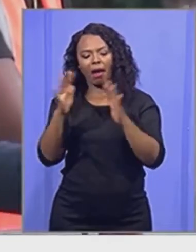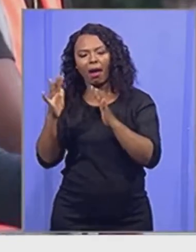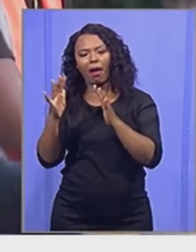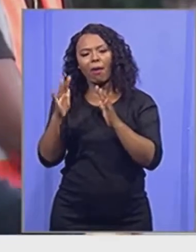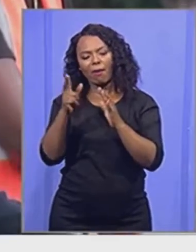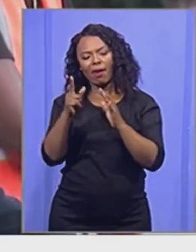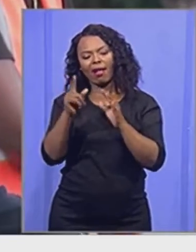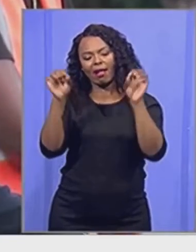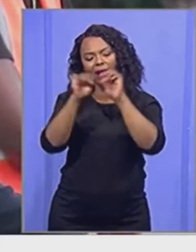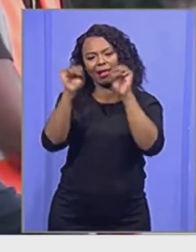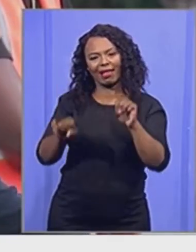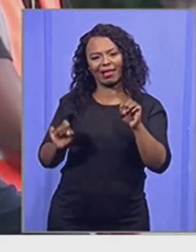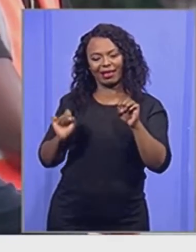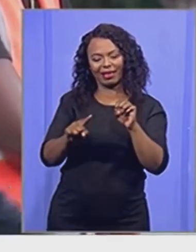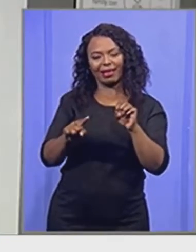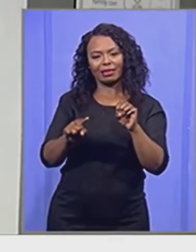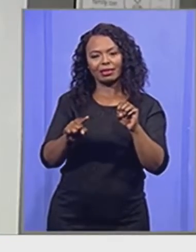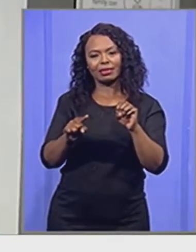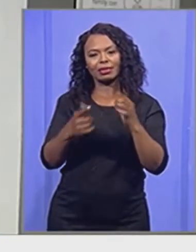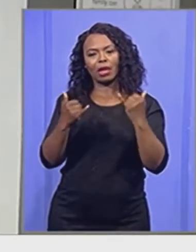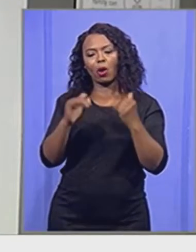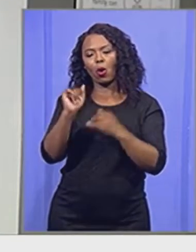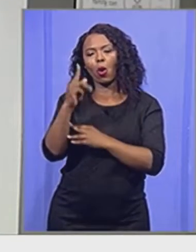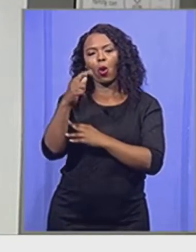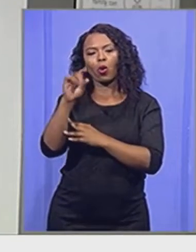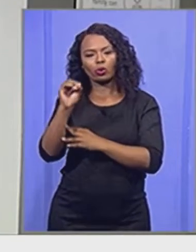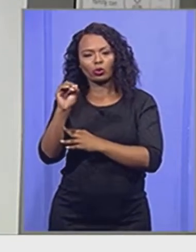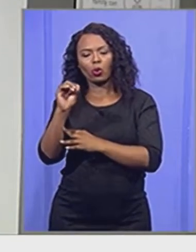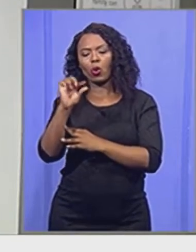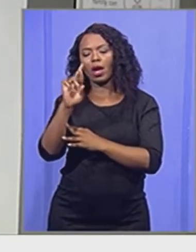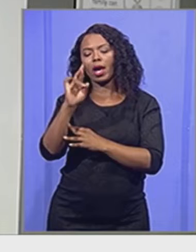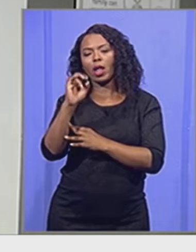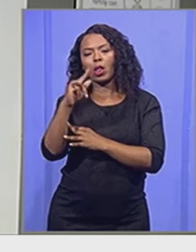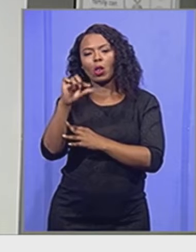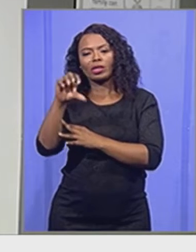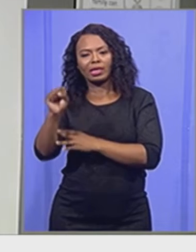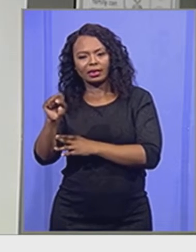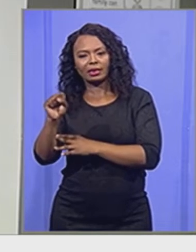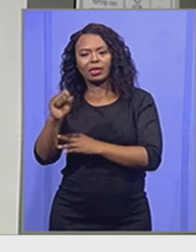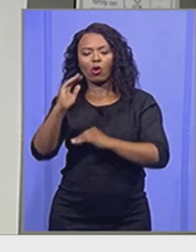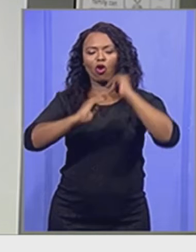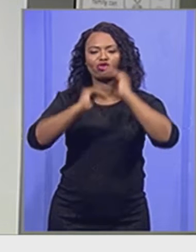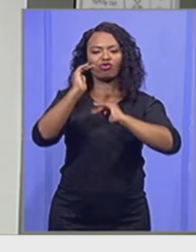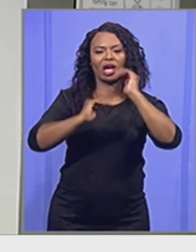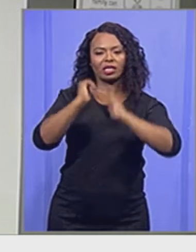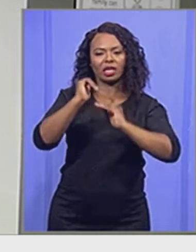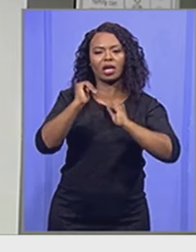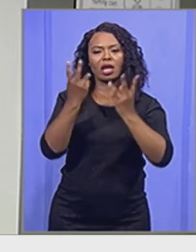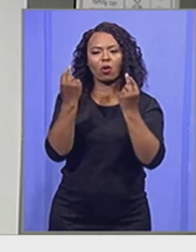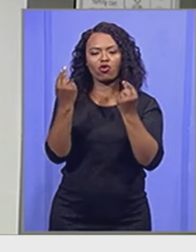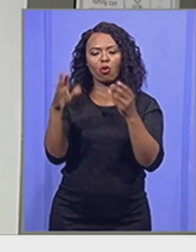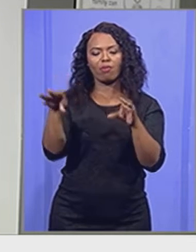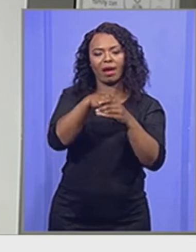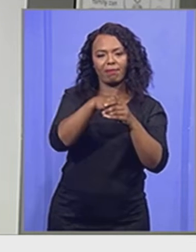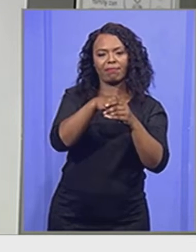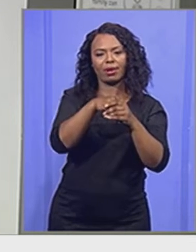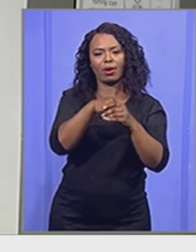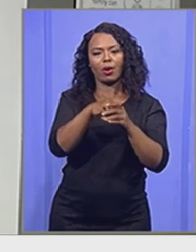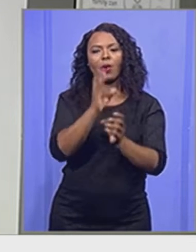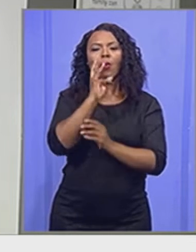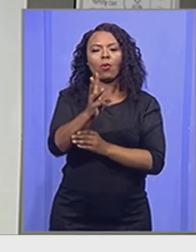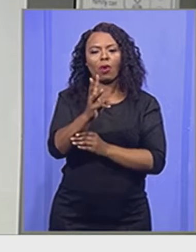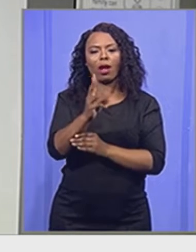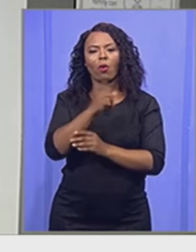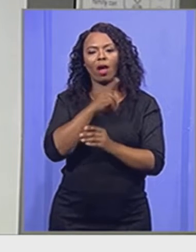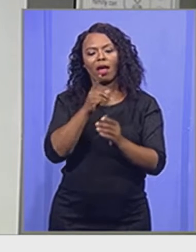the installation of the auto reclosers, and construction of a new one bulk